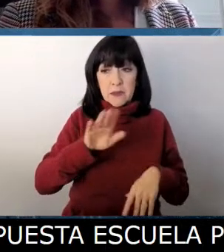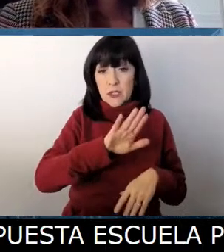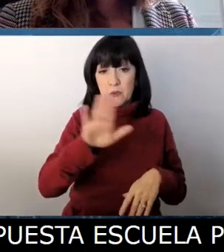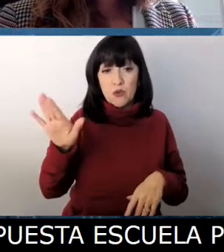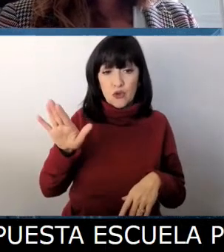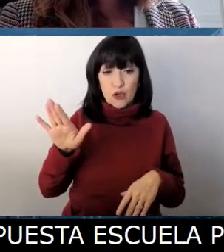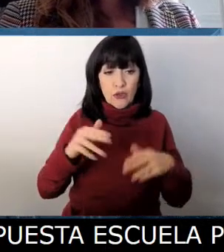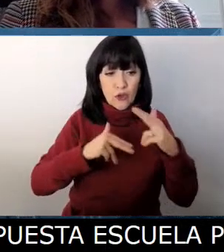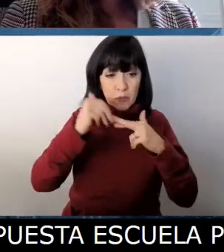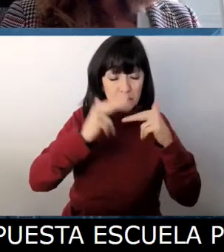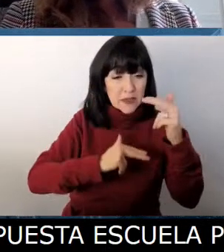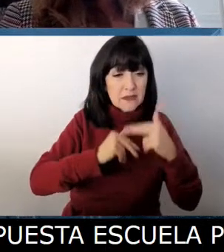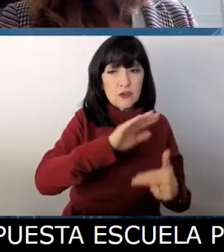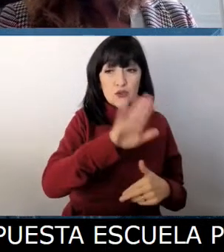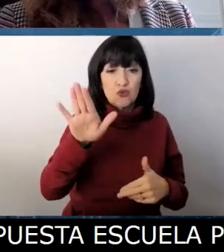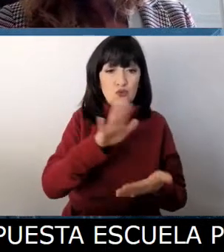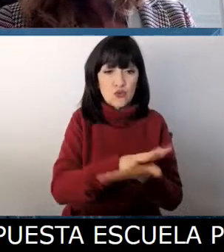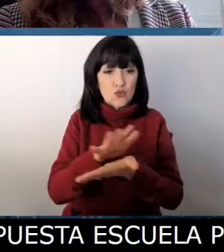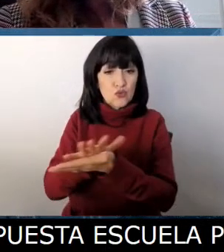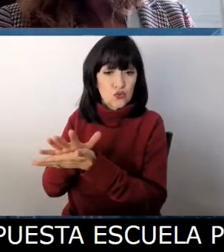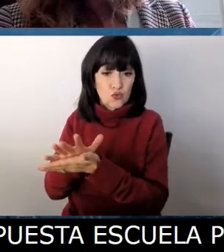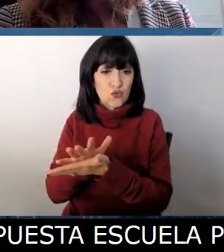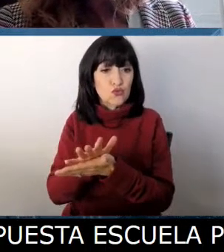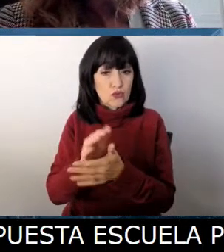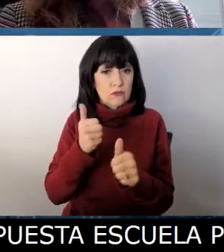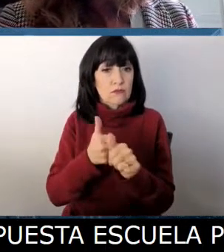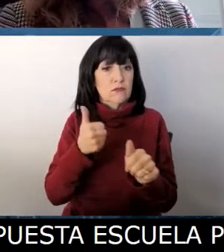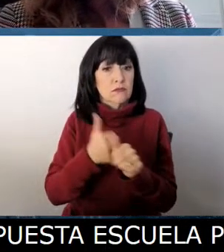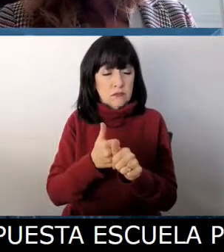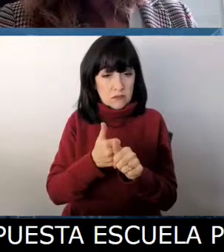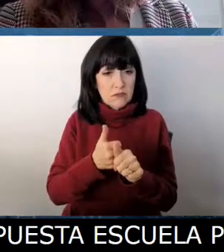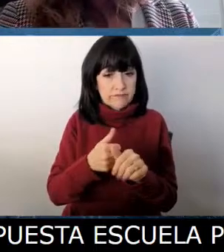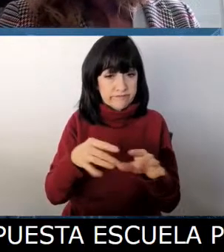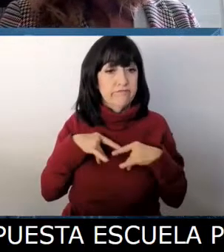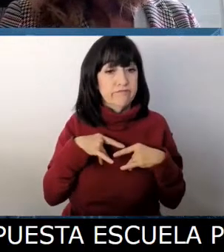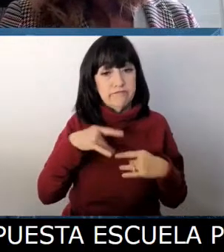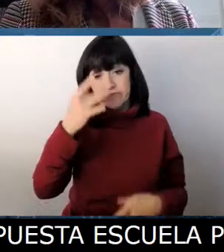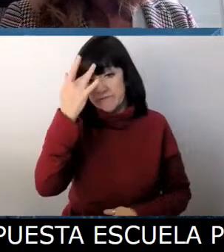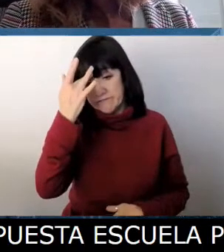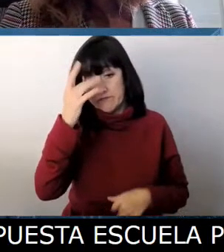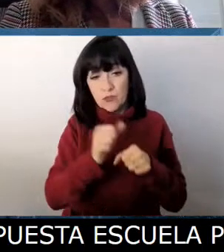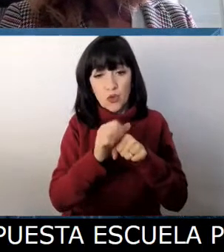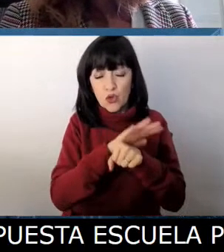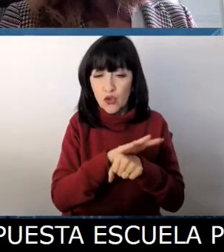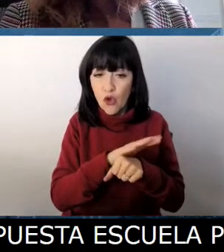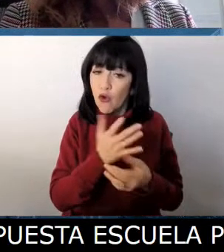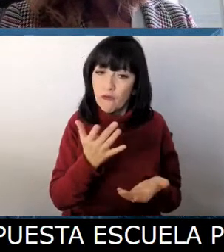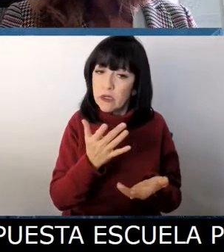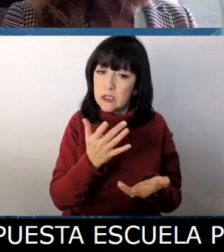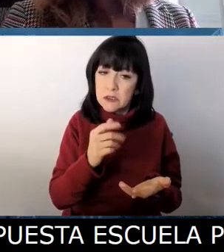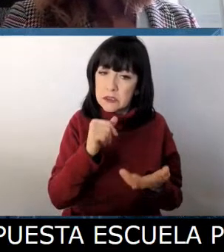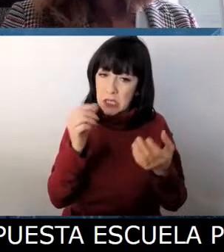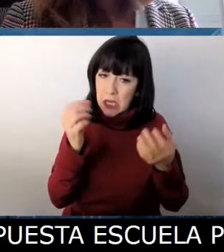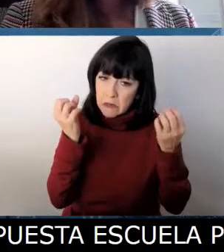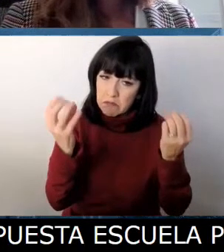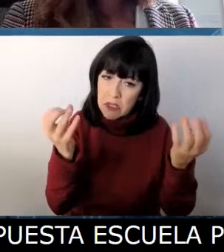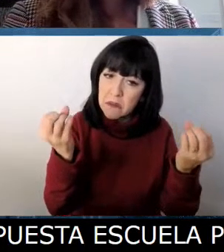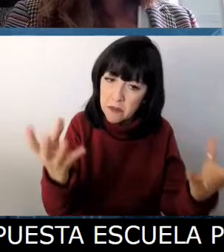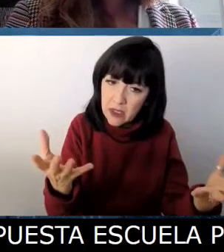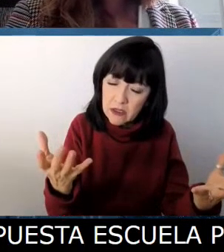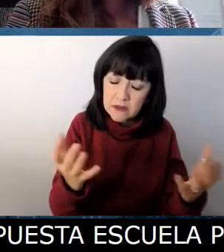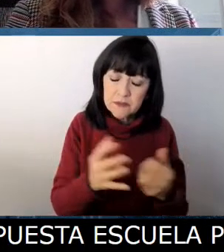month as we peak and get healthier on the other side. We did talk about